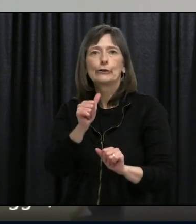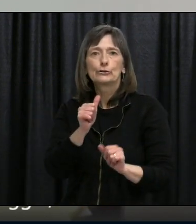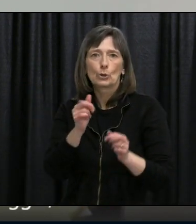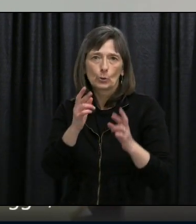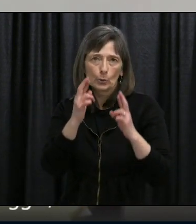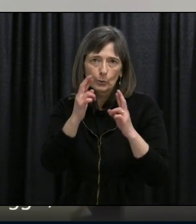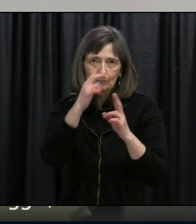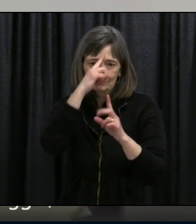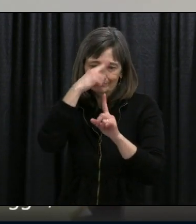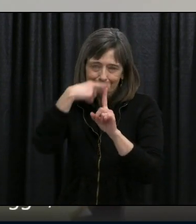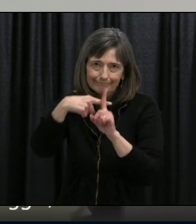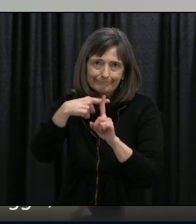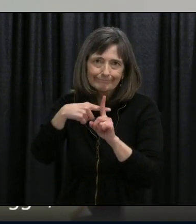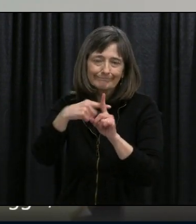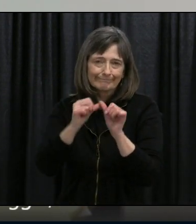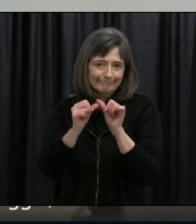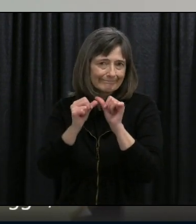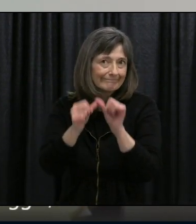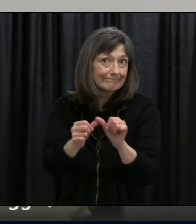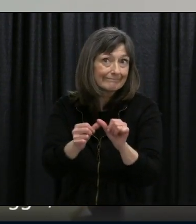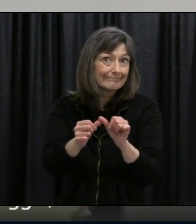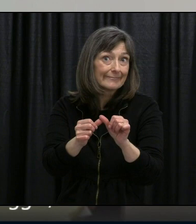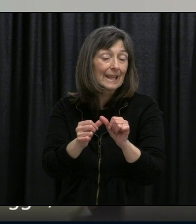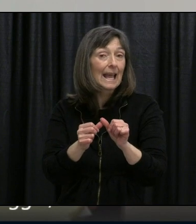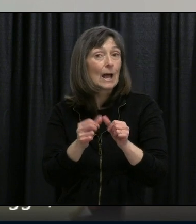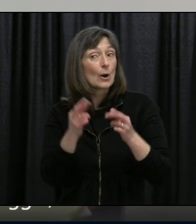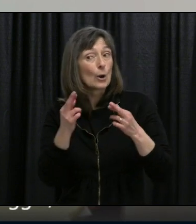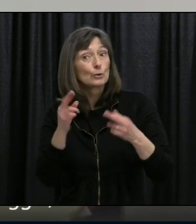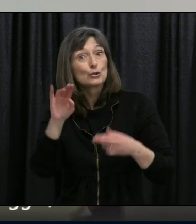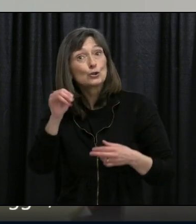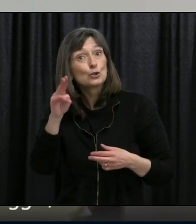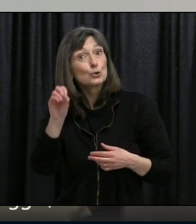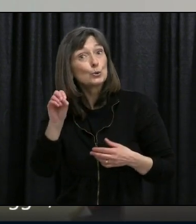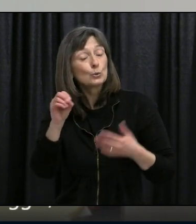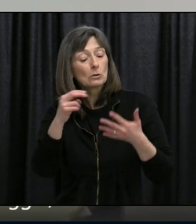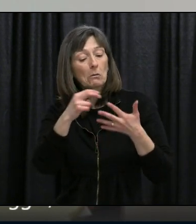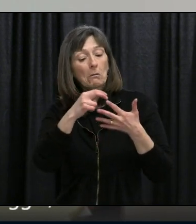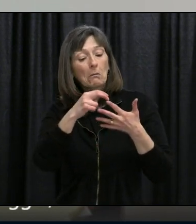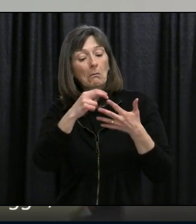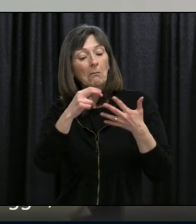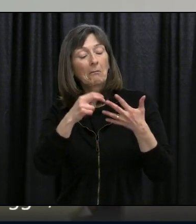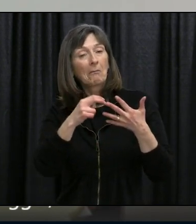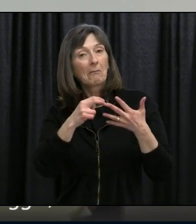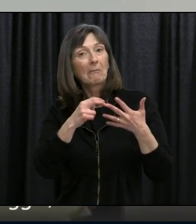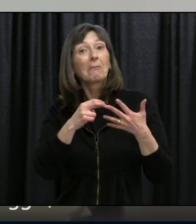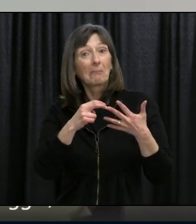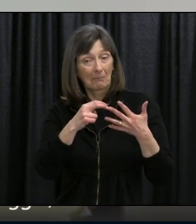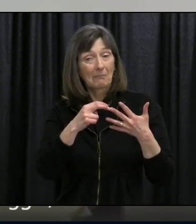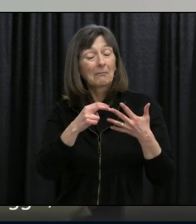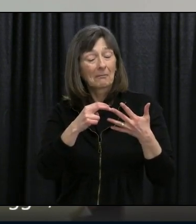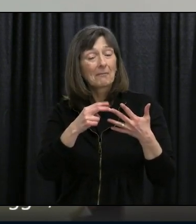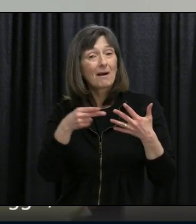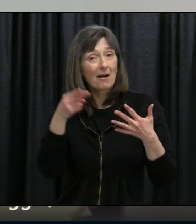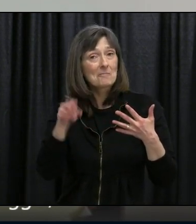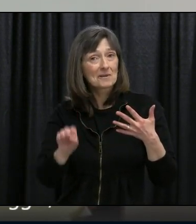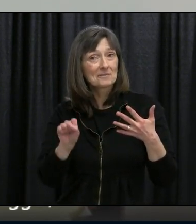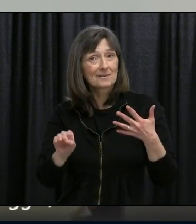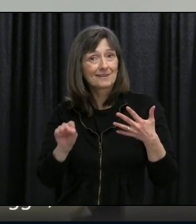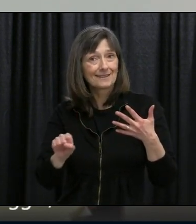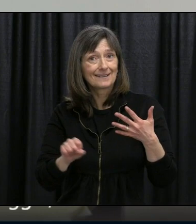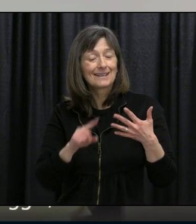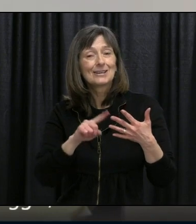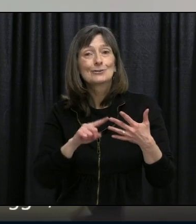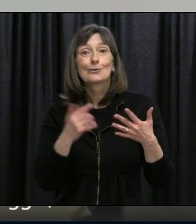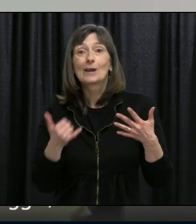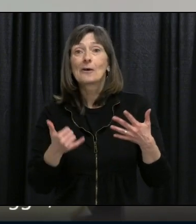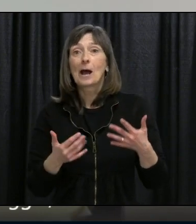then alert level 3 in June is a realistic proposition. So with that, Premier, again, I'll take my